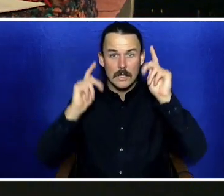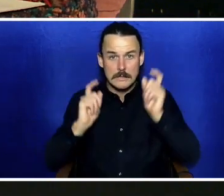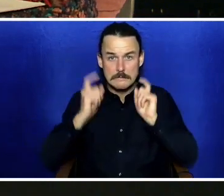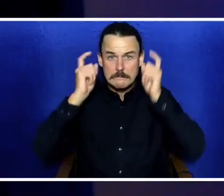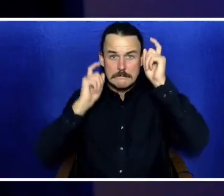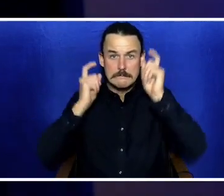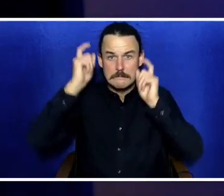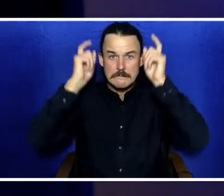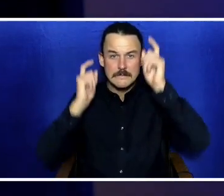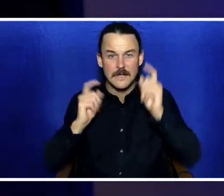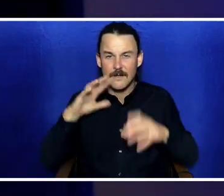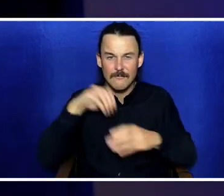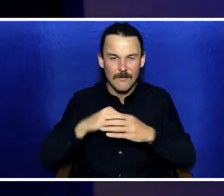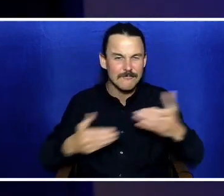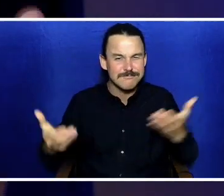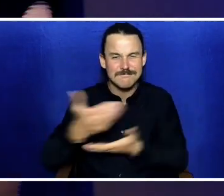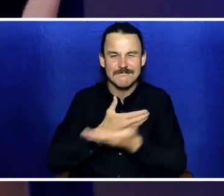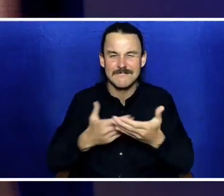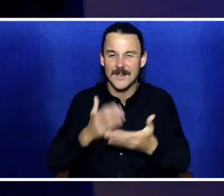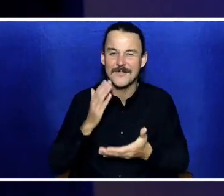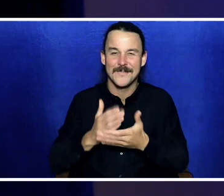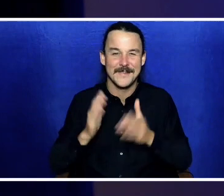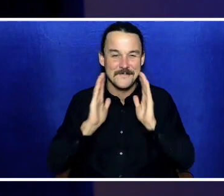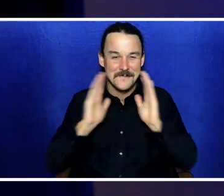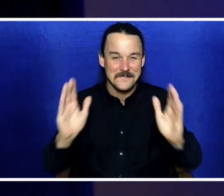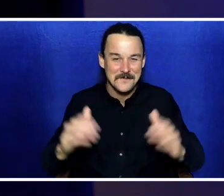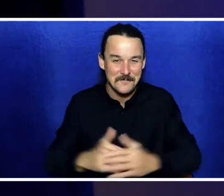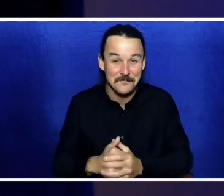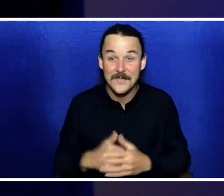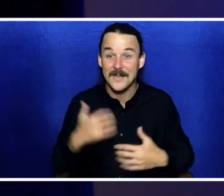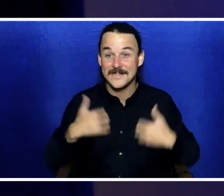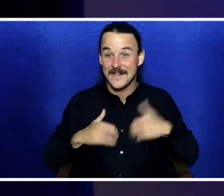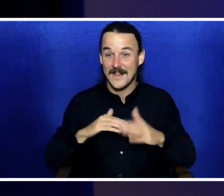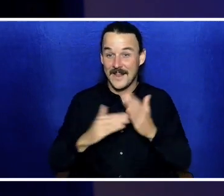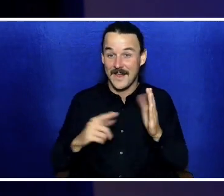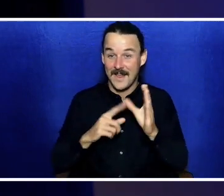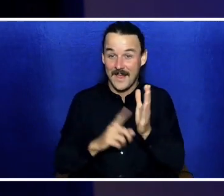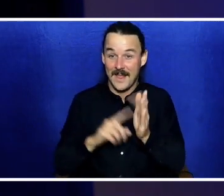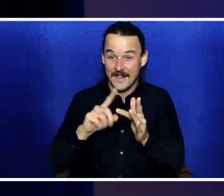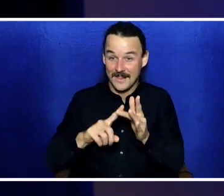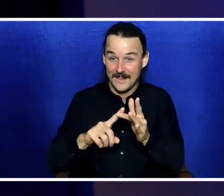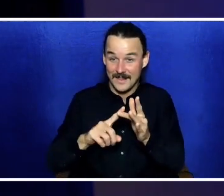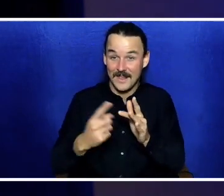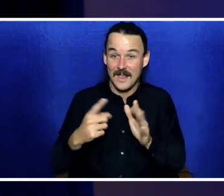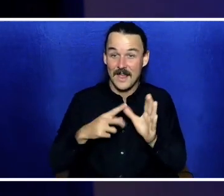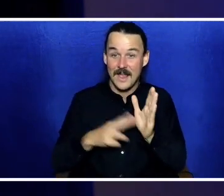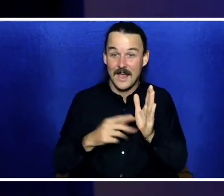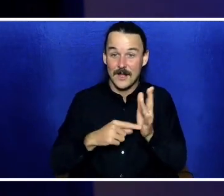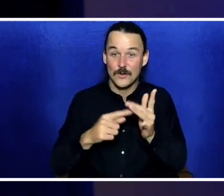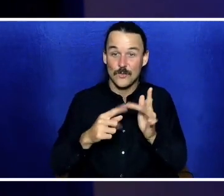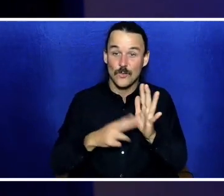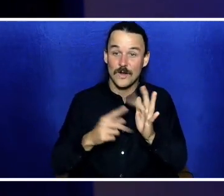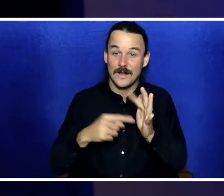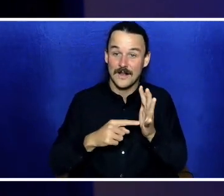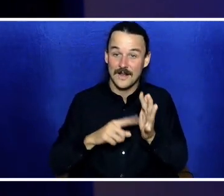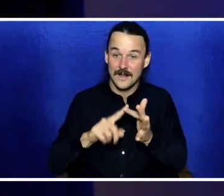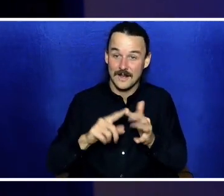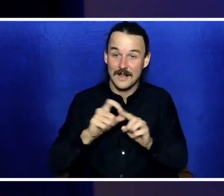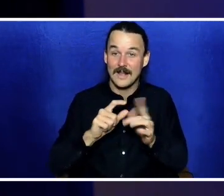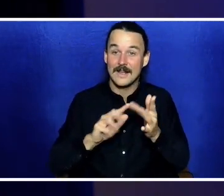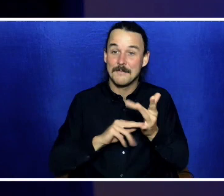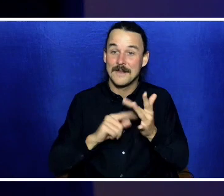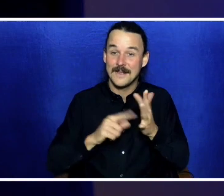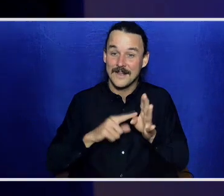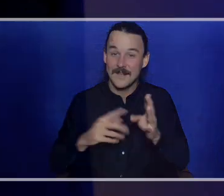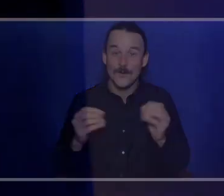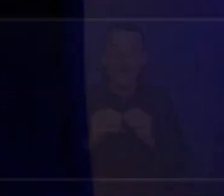Wonderful. Well, we're delighted to have a performance now from Ali, Antoinette and indeed Dimity, accompanied by Phoebe as well. Let's take it